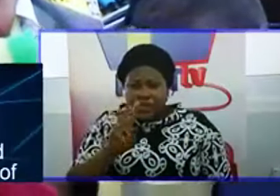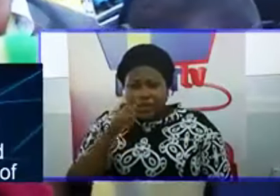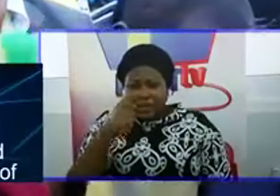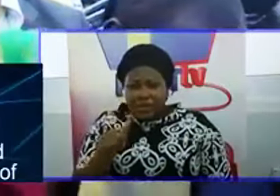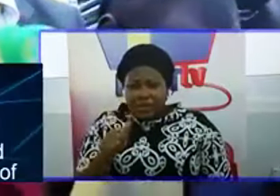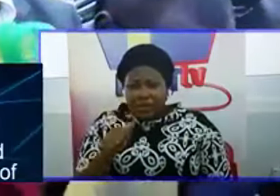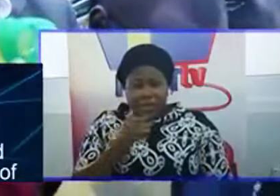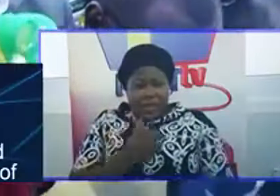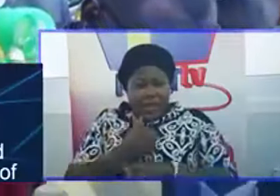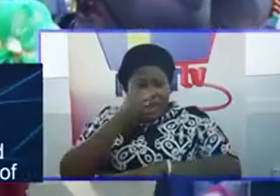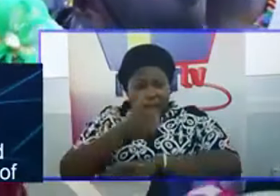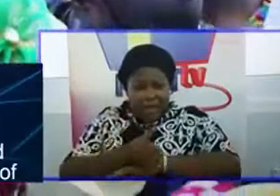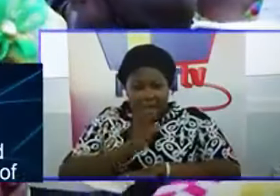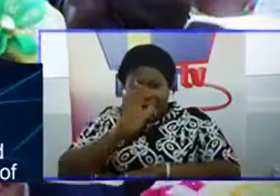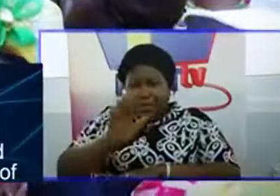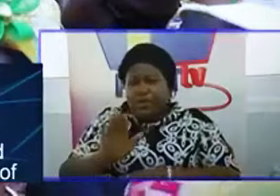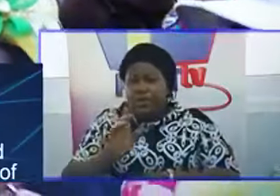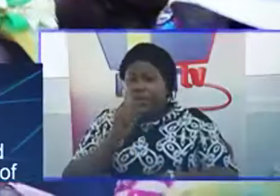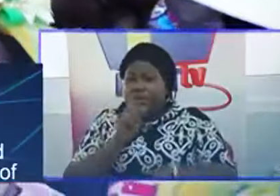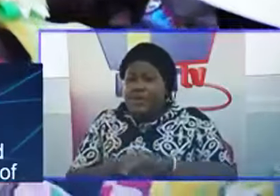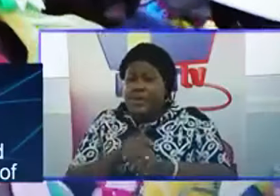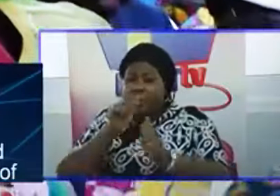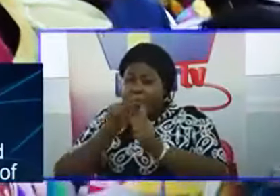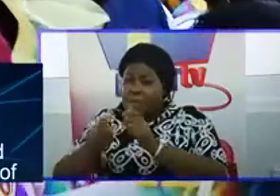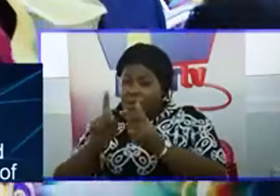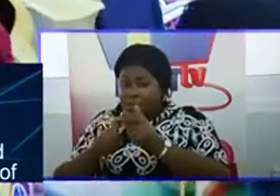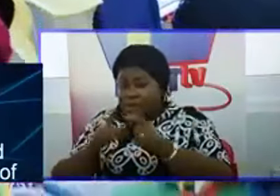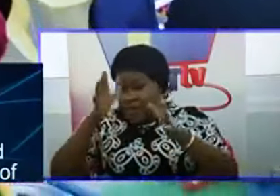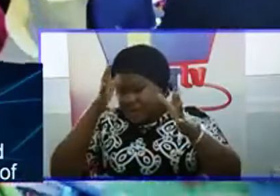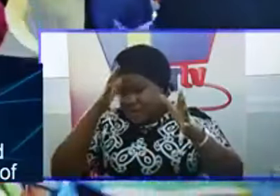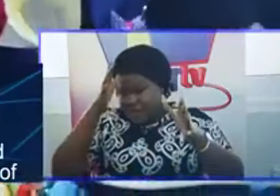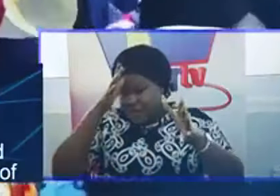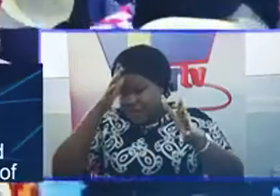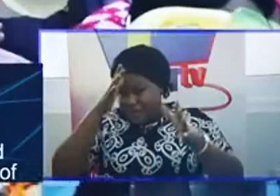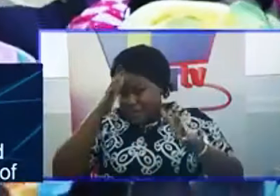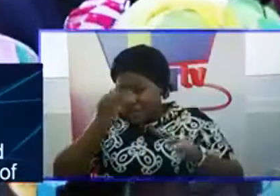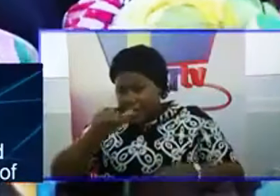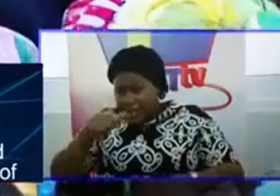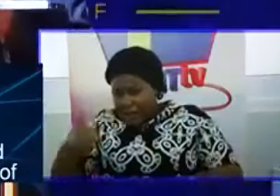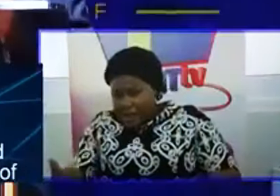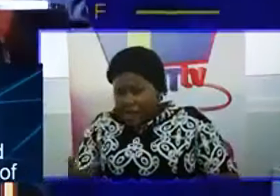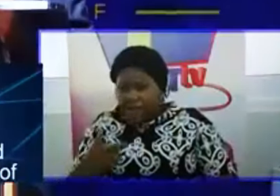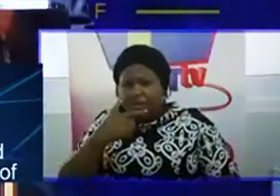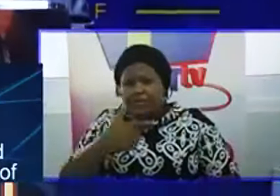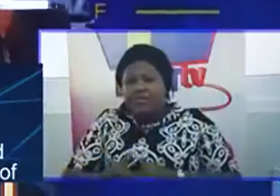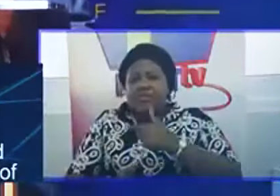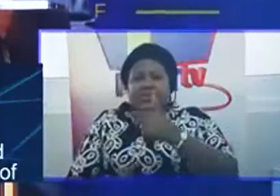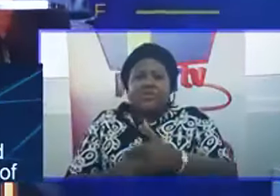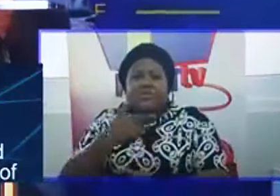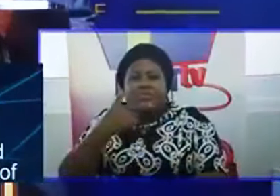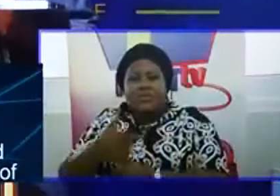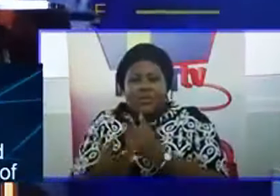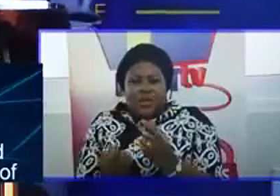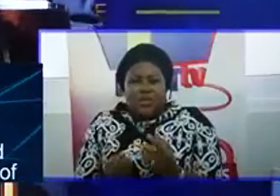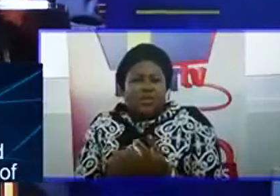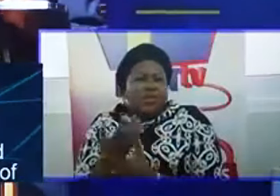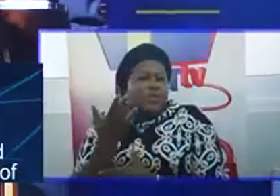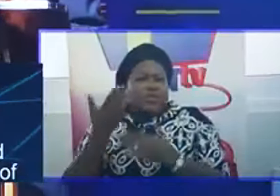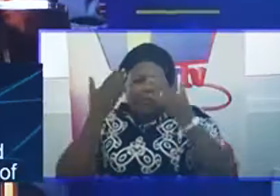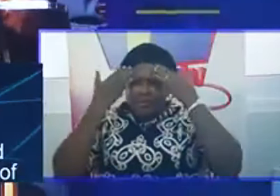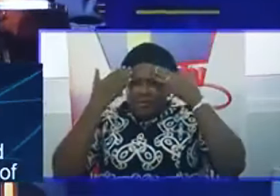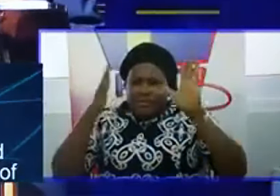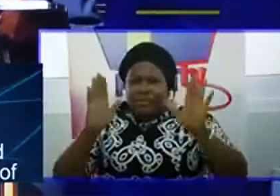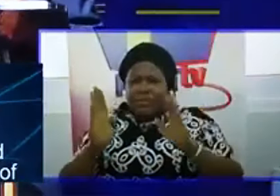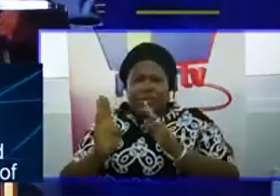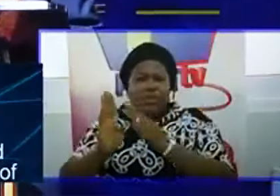whole generation had been gathered to their fathers, another generation grew up who knew neither the Lord nor